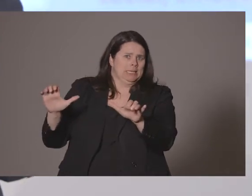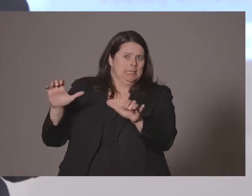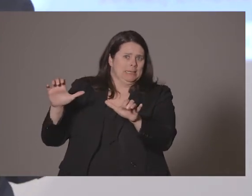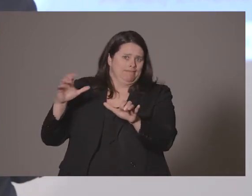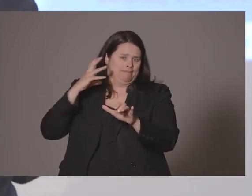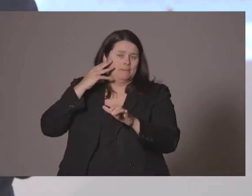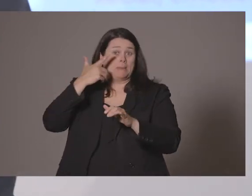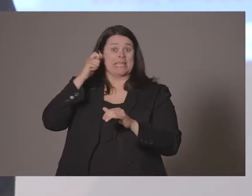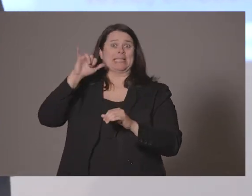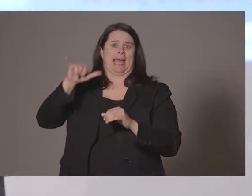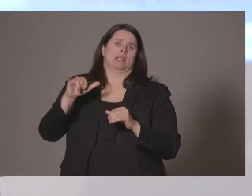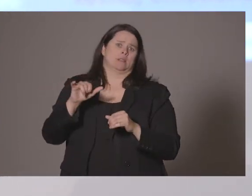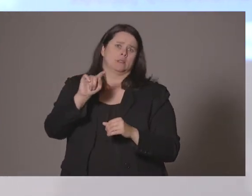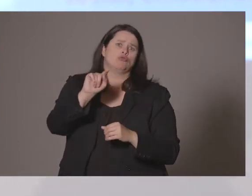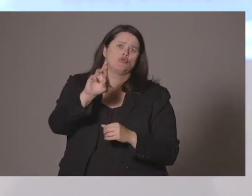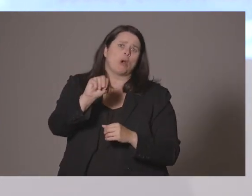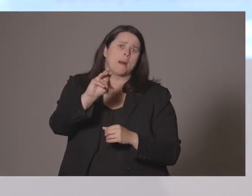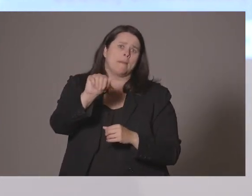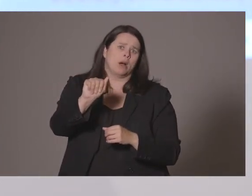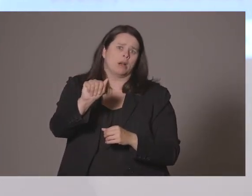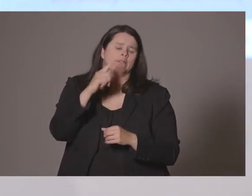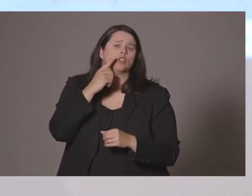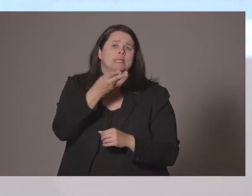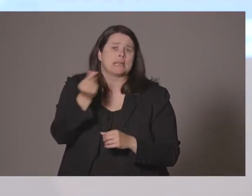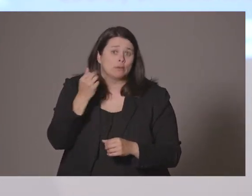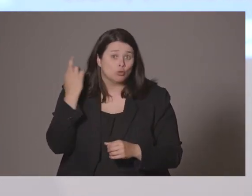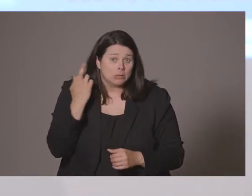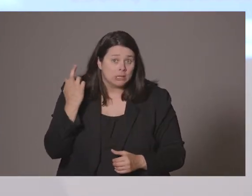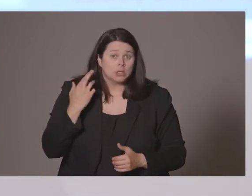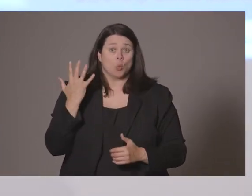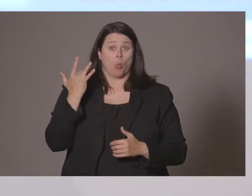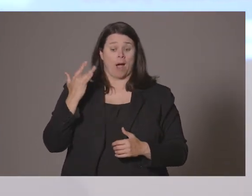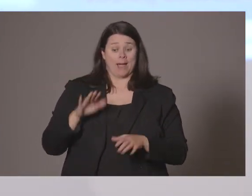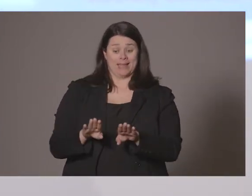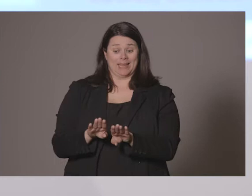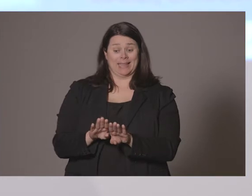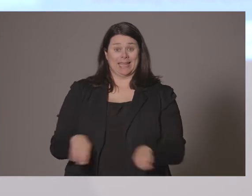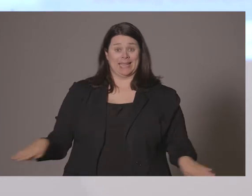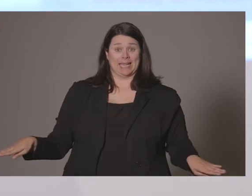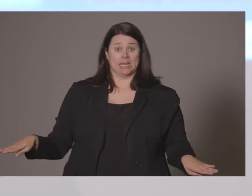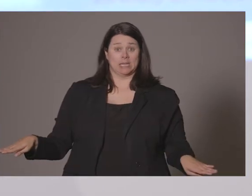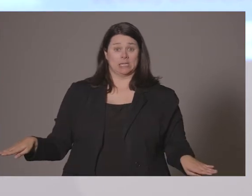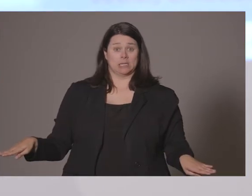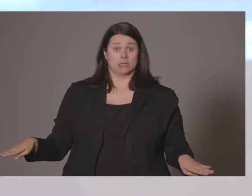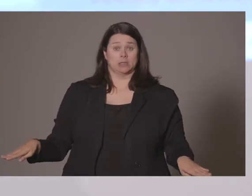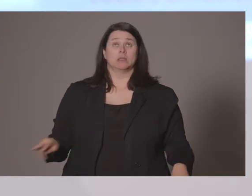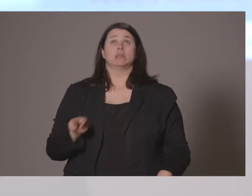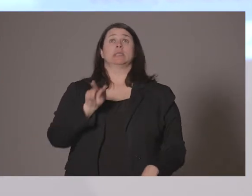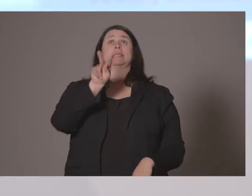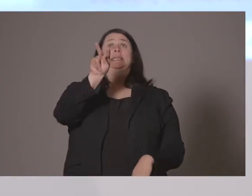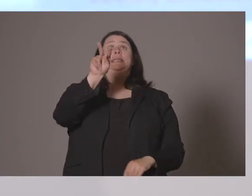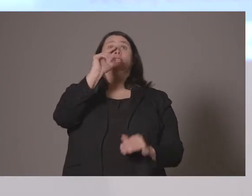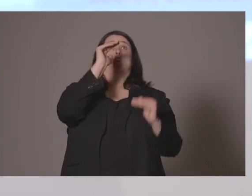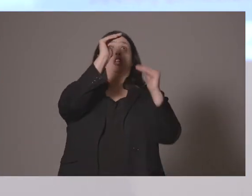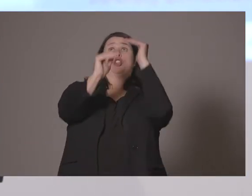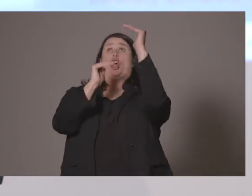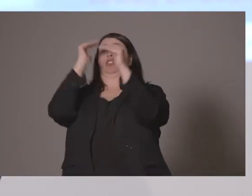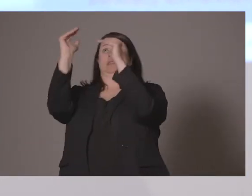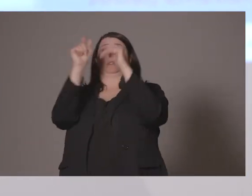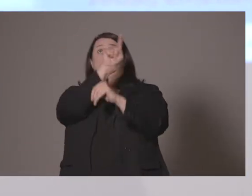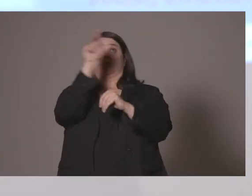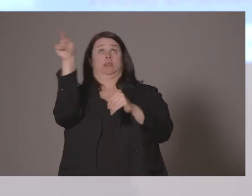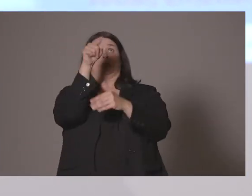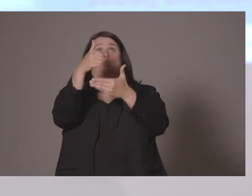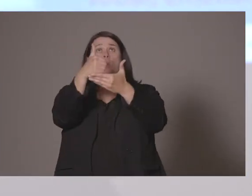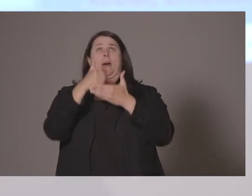very traumatic for several reasons, one of which being that children reference the adults in their life for their sense of